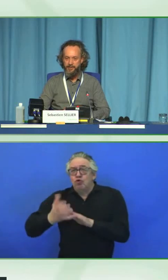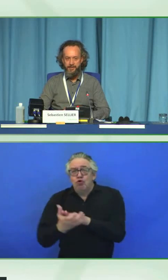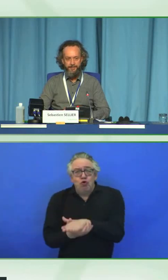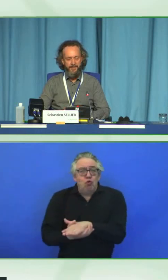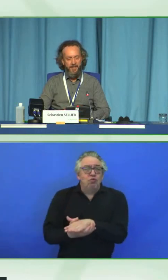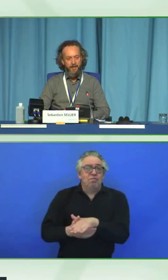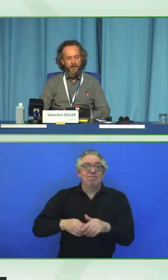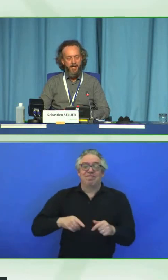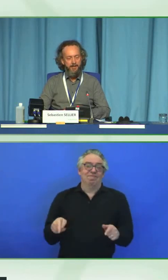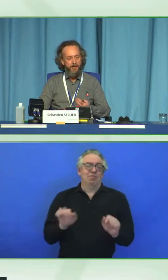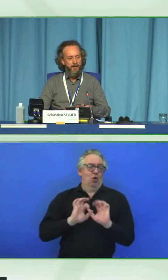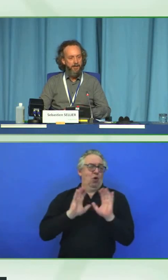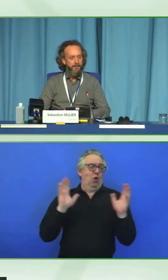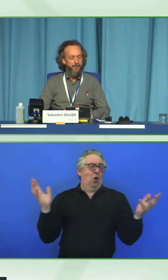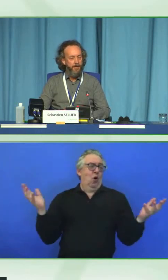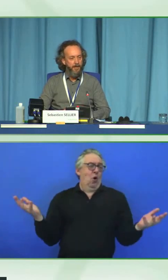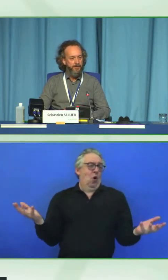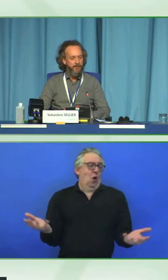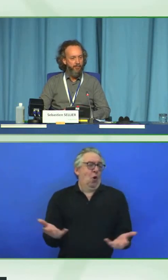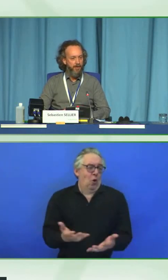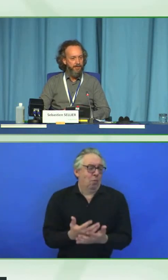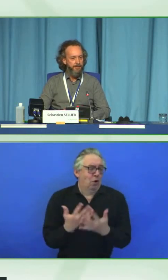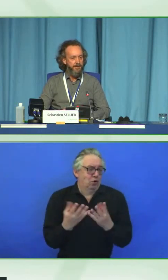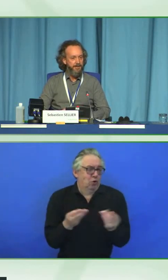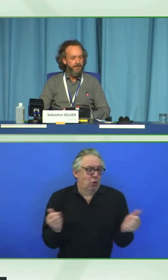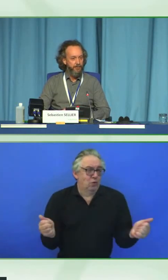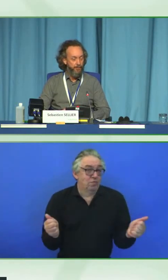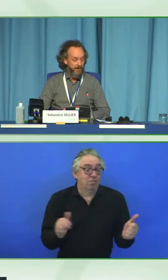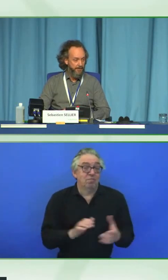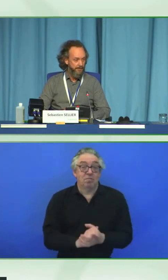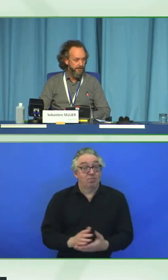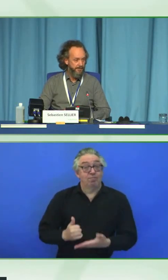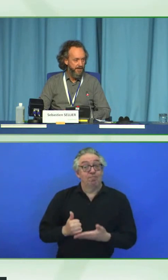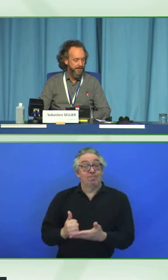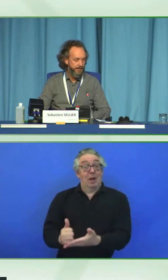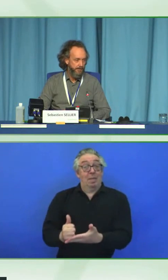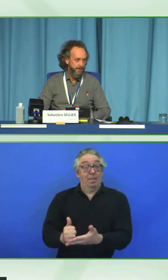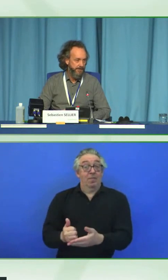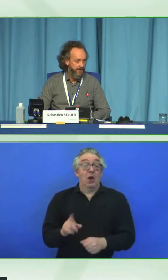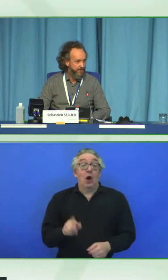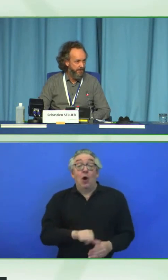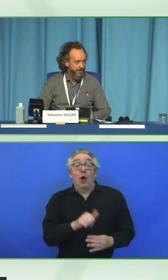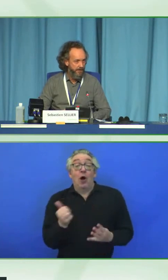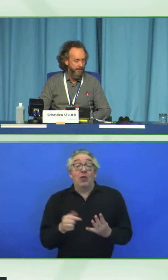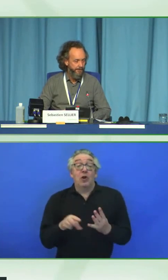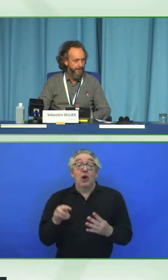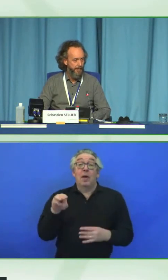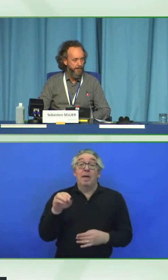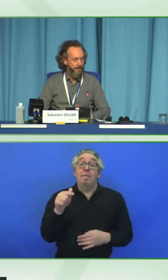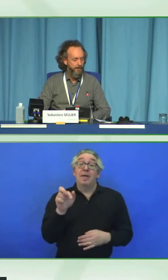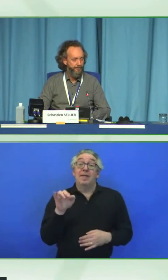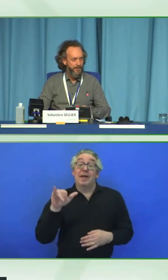learning solution. And another brand, Maîtrise ton web, that teach,